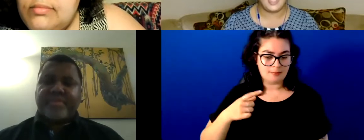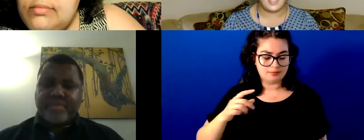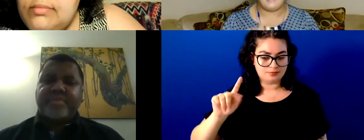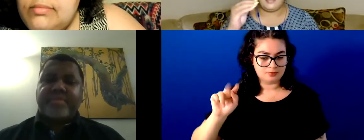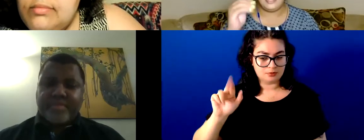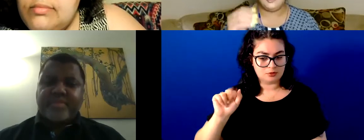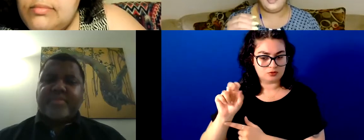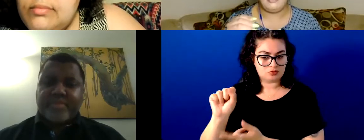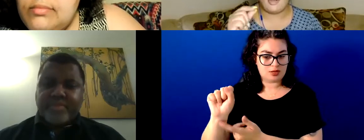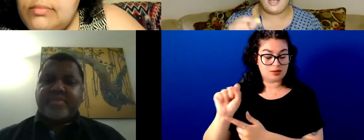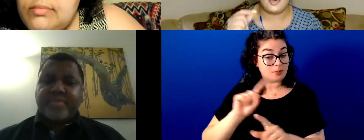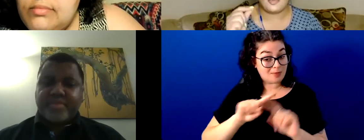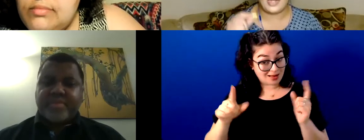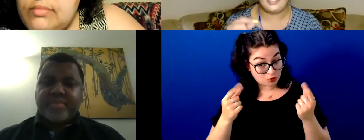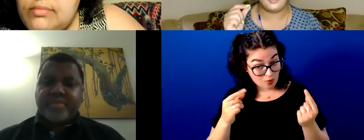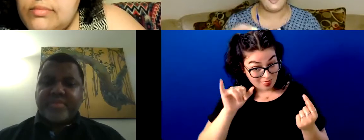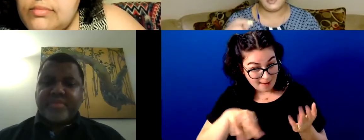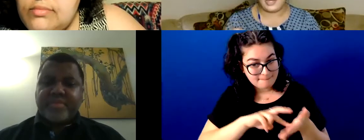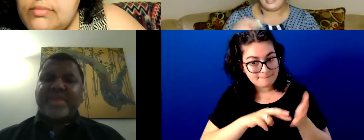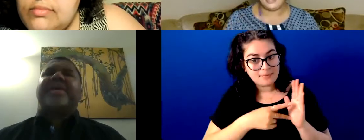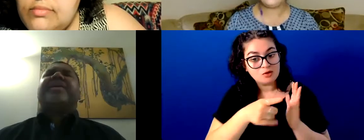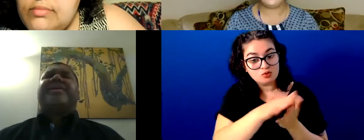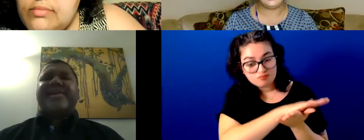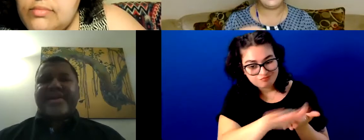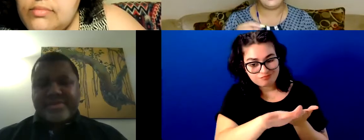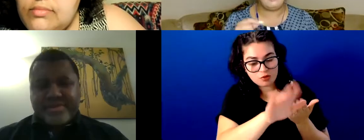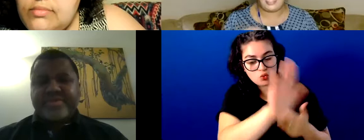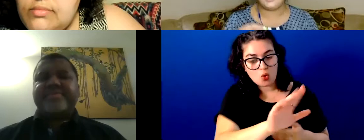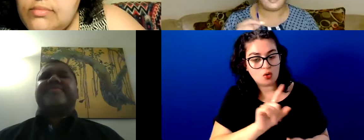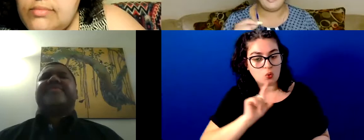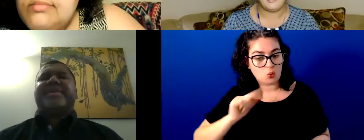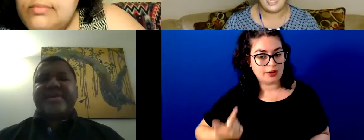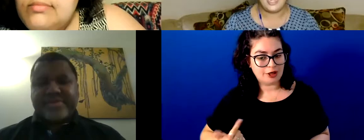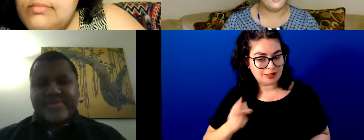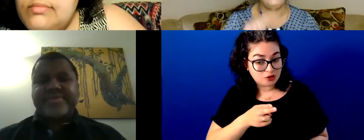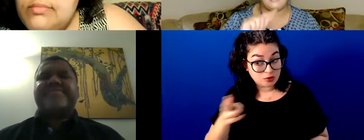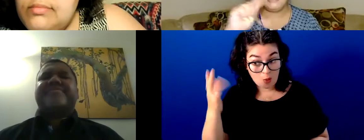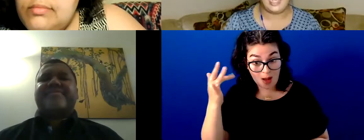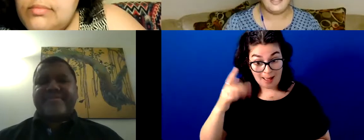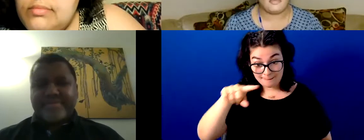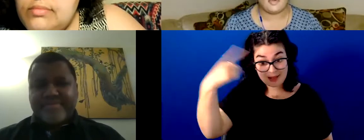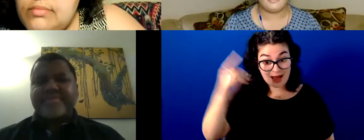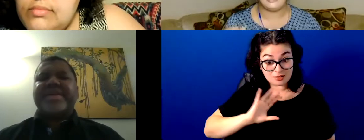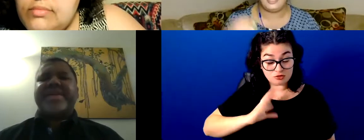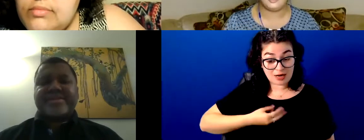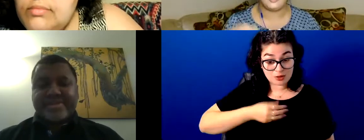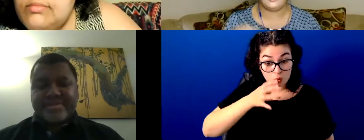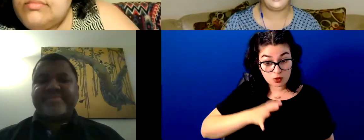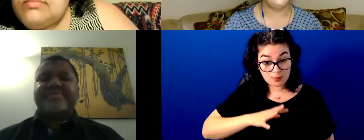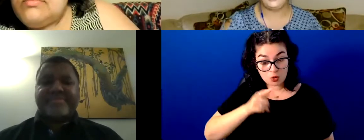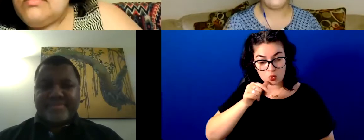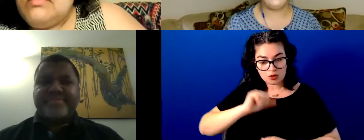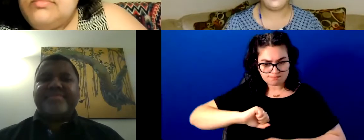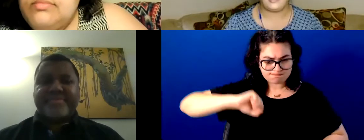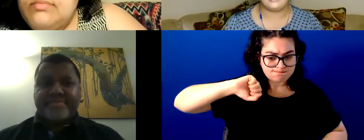But in doing that, you're also erasing your own queer history, because it was a Black trans woman who put everything on the forefront and made sure that we are